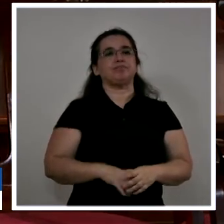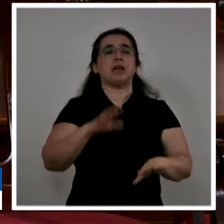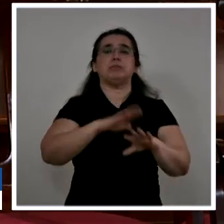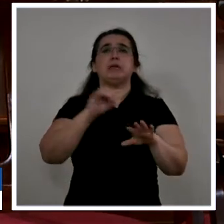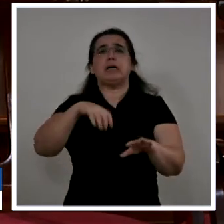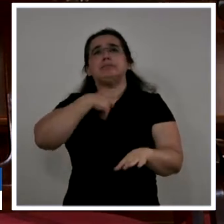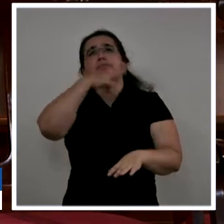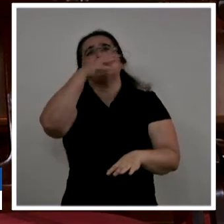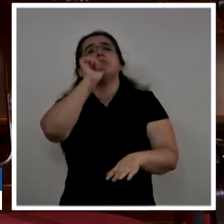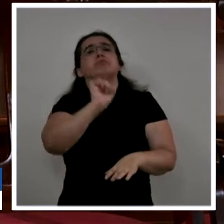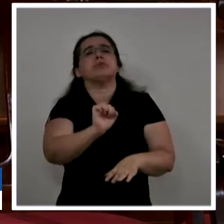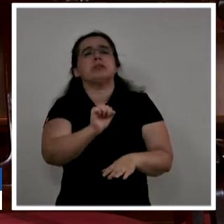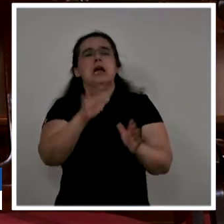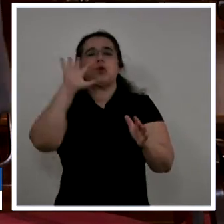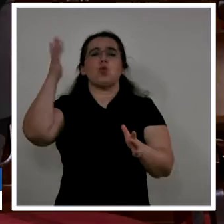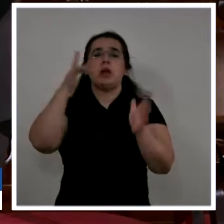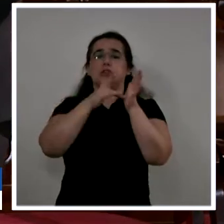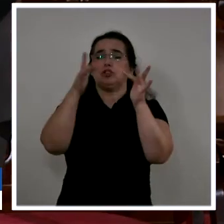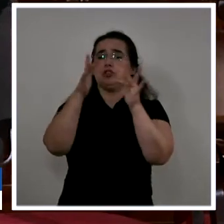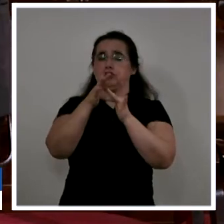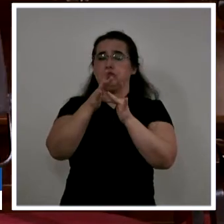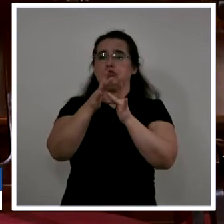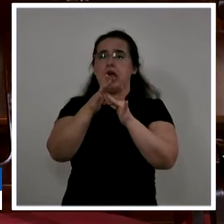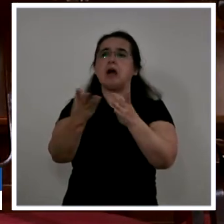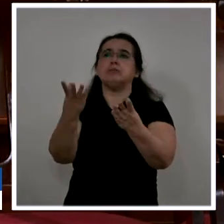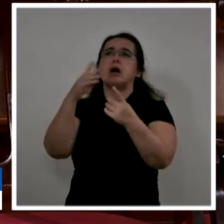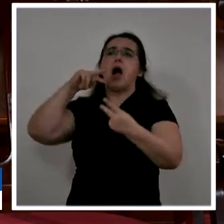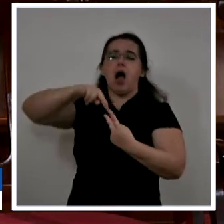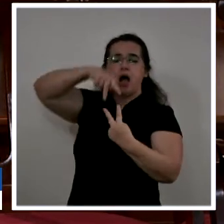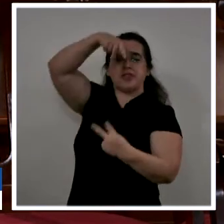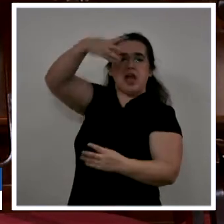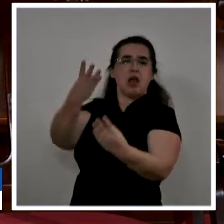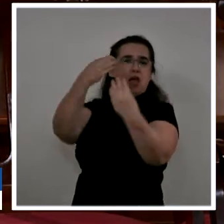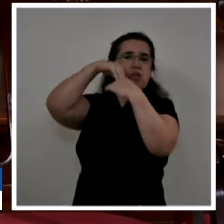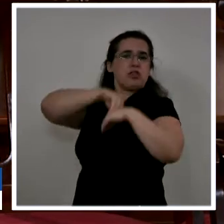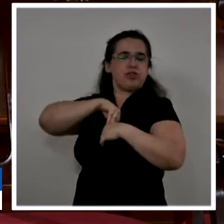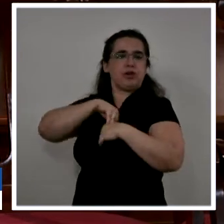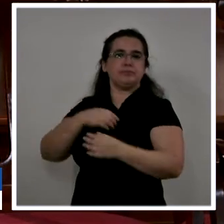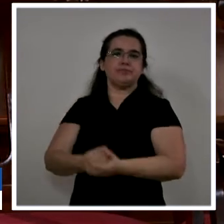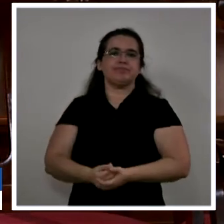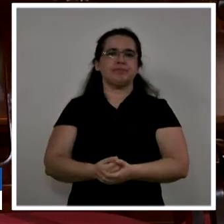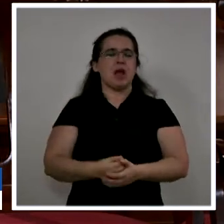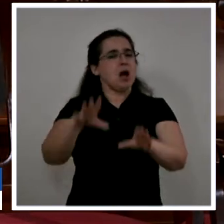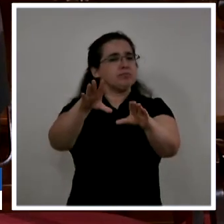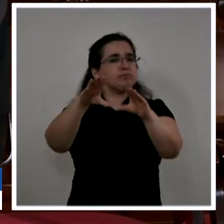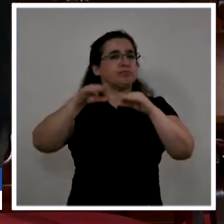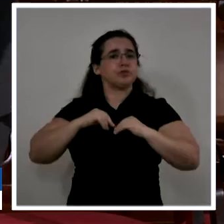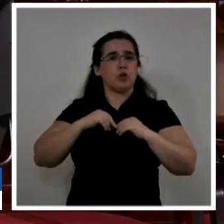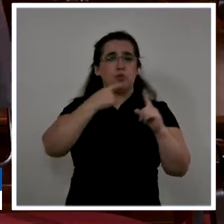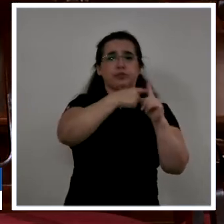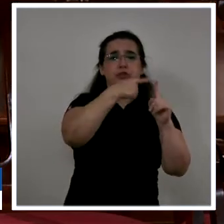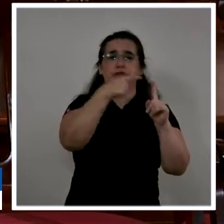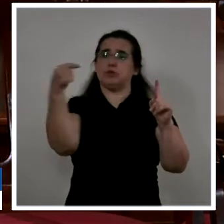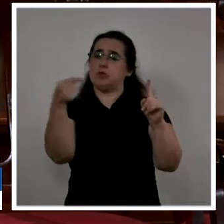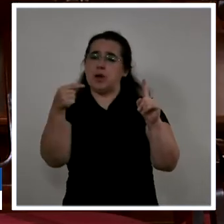eu quero dizer-vos é que quando Jesus assumiu este ADN, he also took the good and the bad. Ele assumiu tanto o bom como o